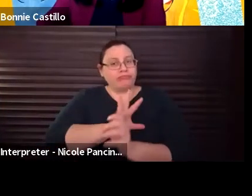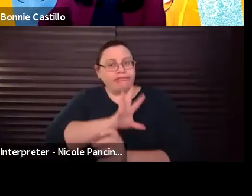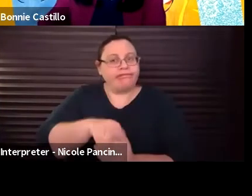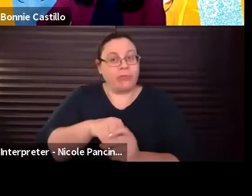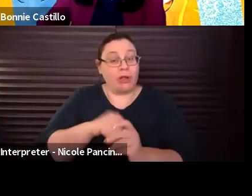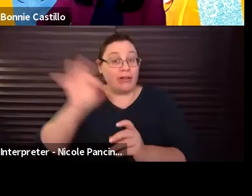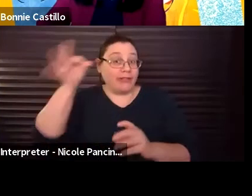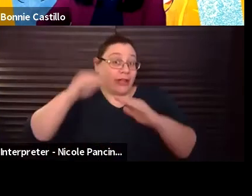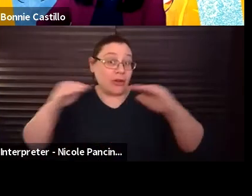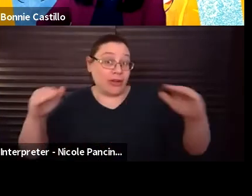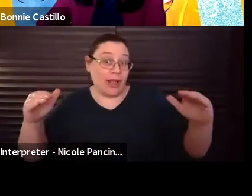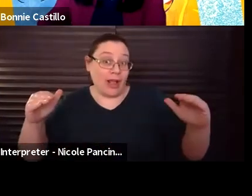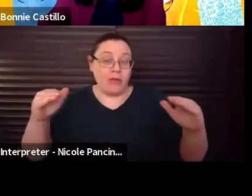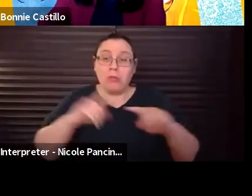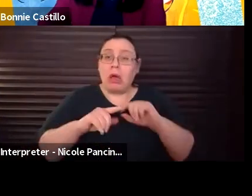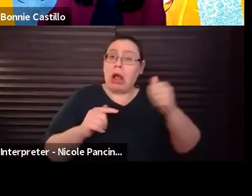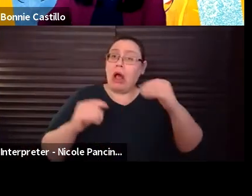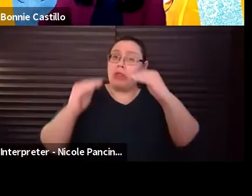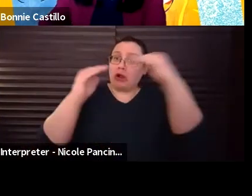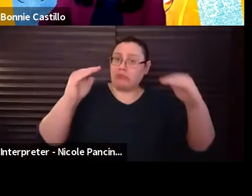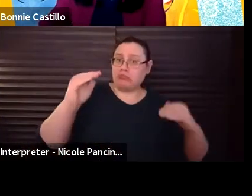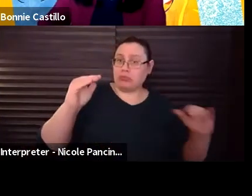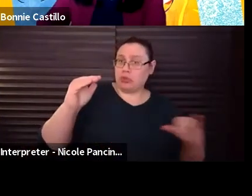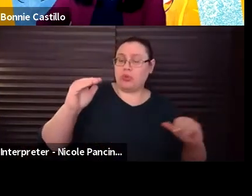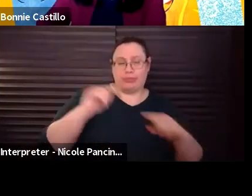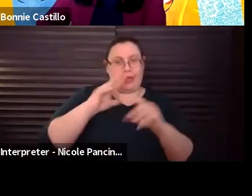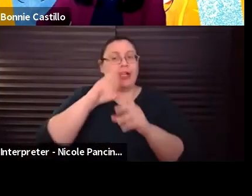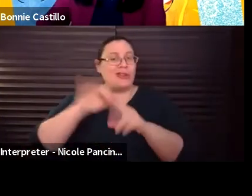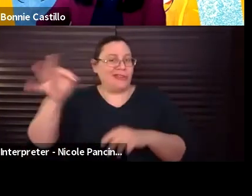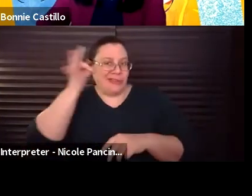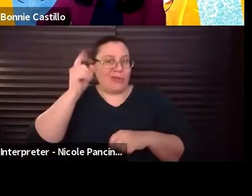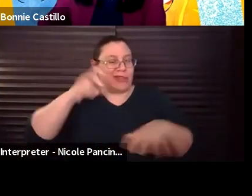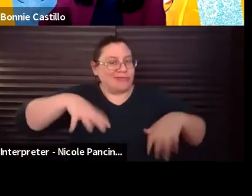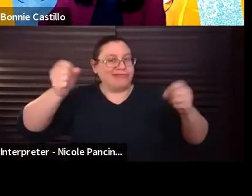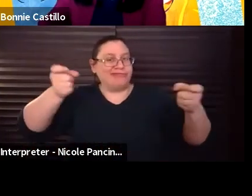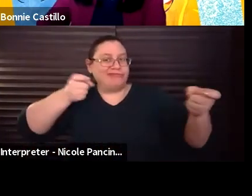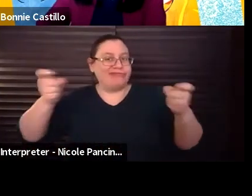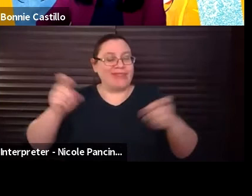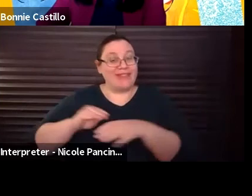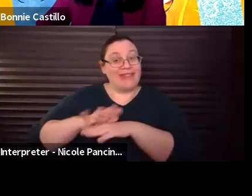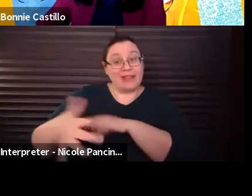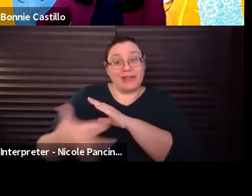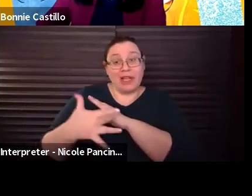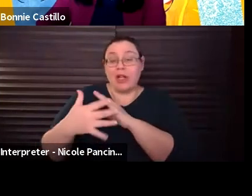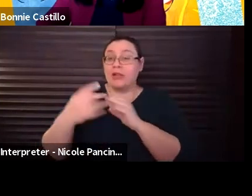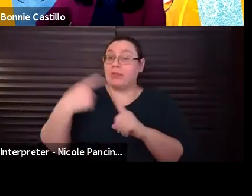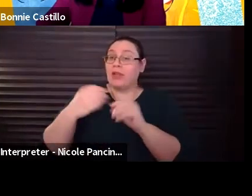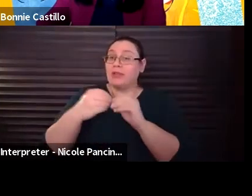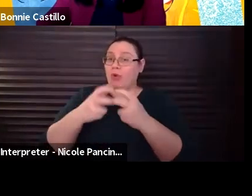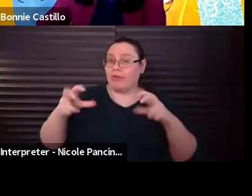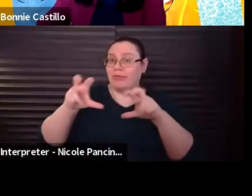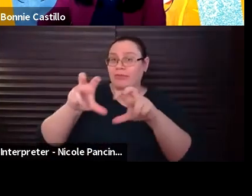level, but not excluding other levels of government in taking charge of the effects of technology, and a greater investment as well